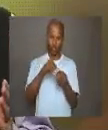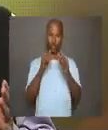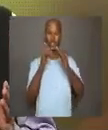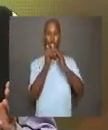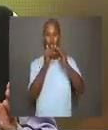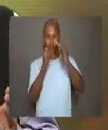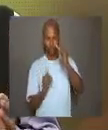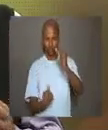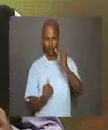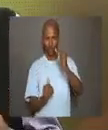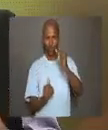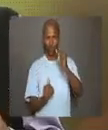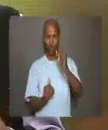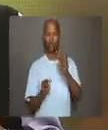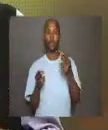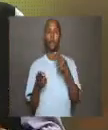subtraction,